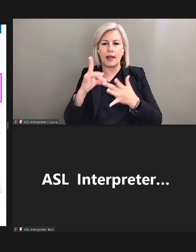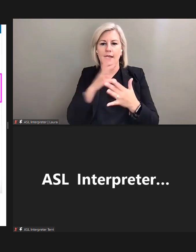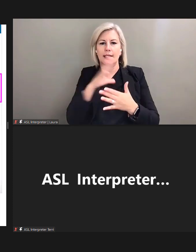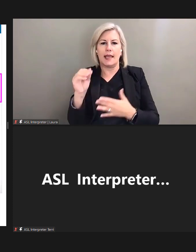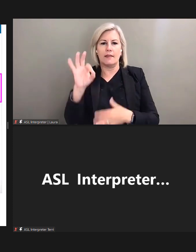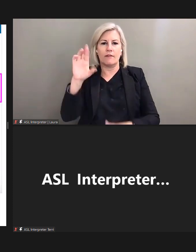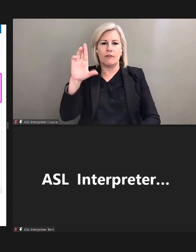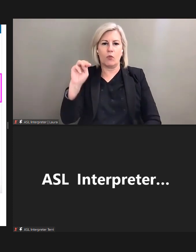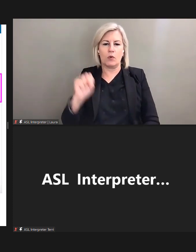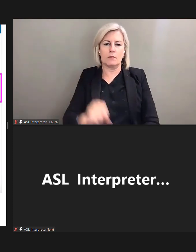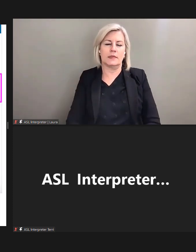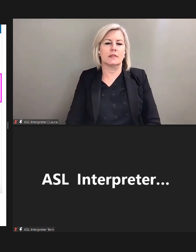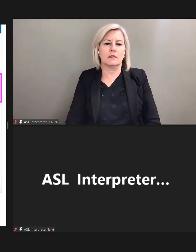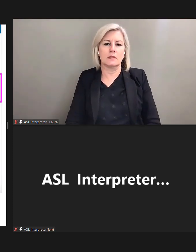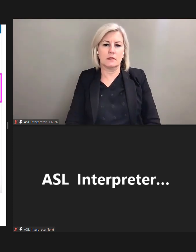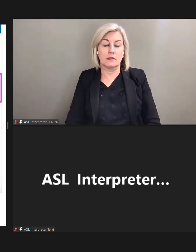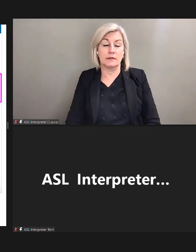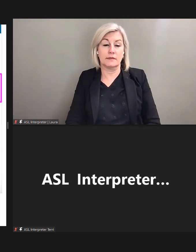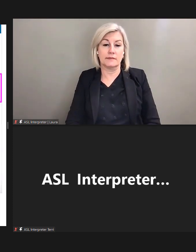forms.